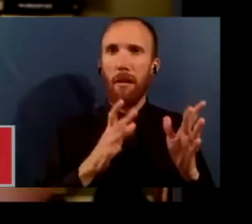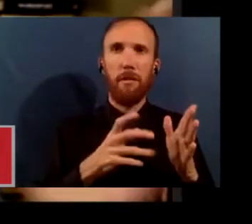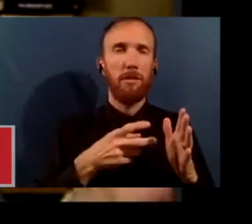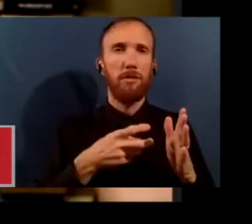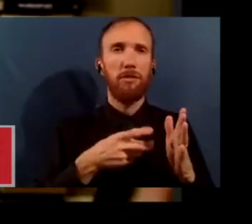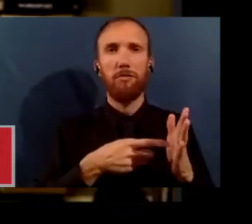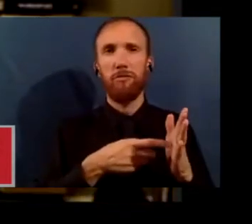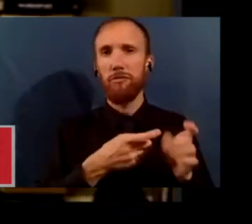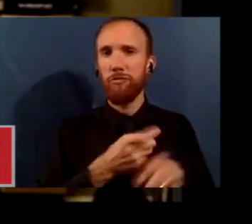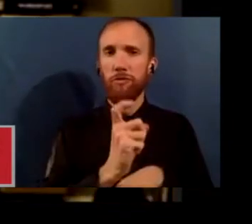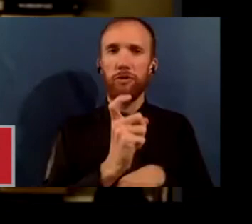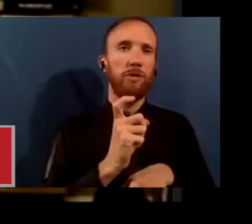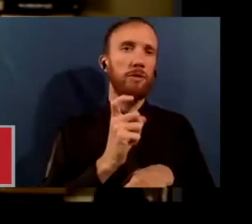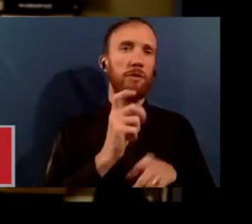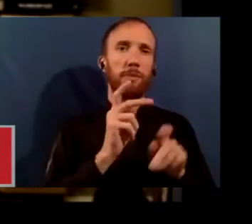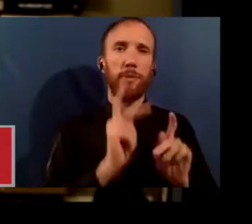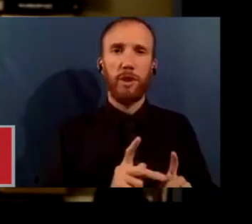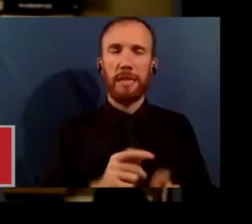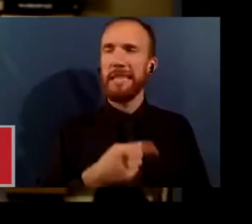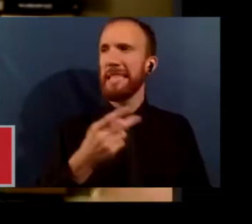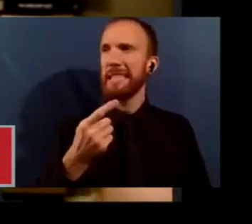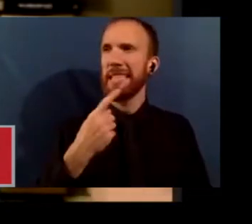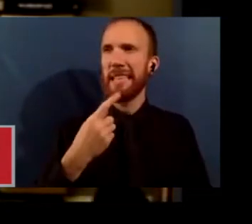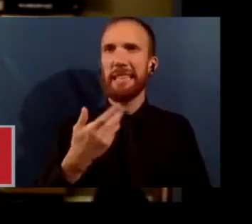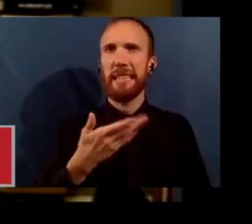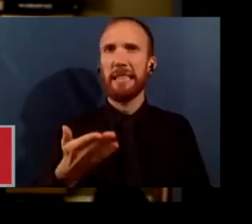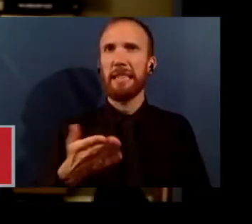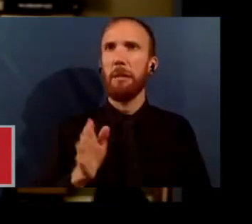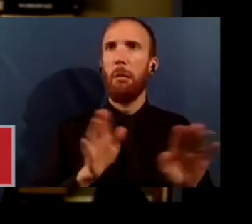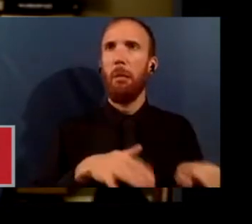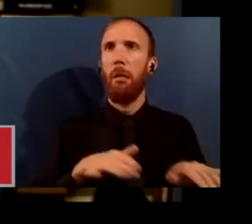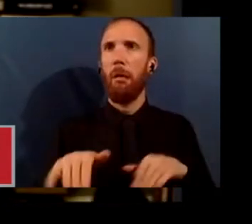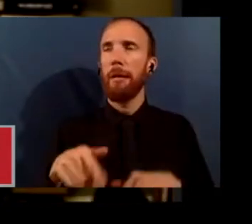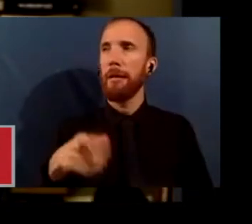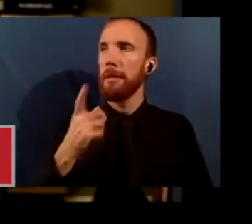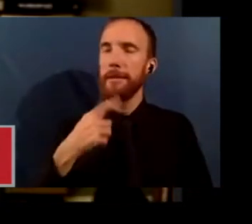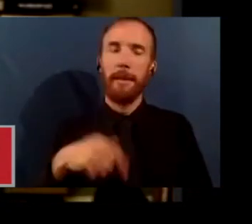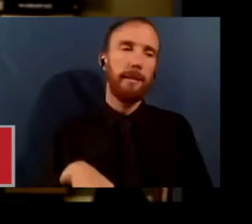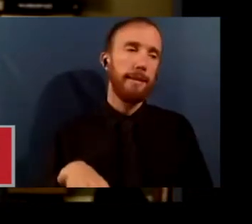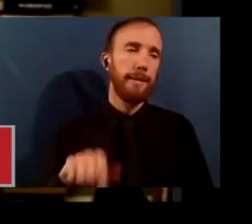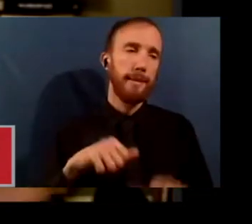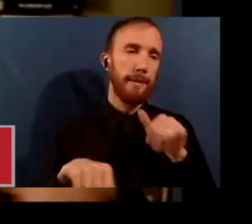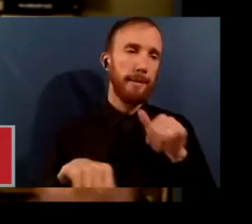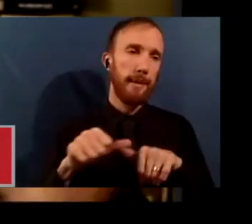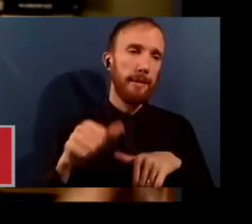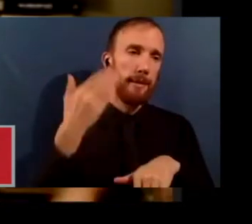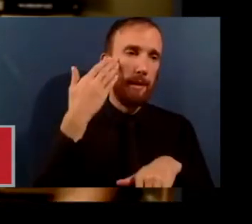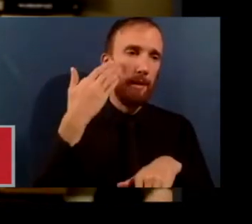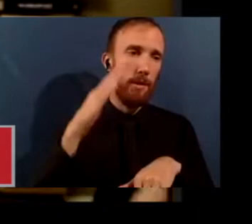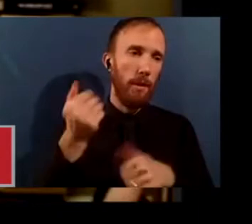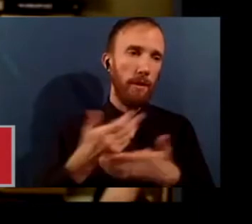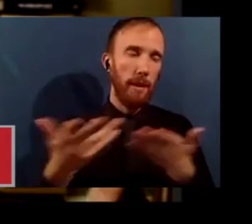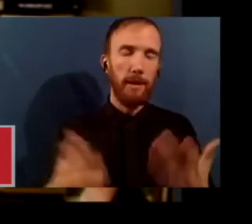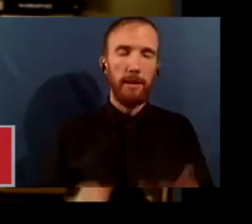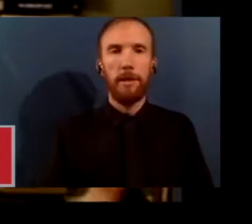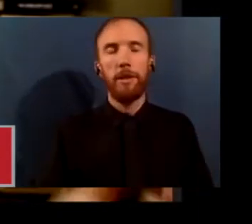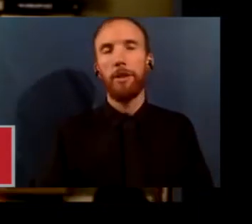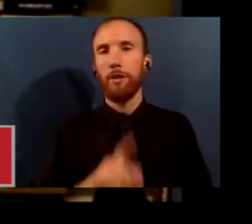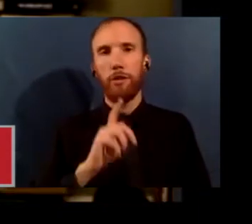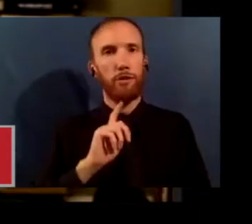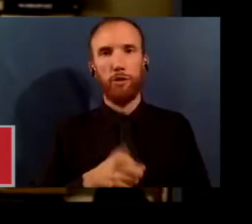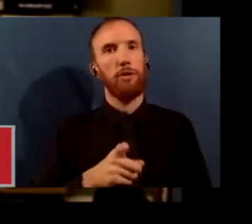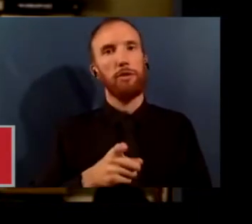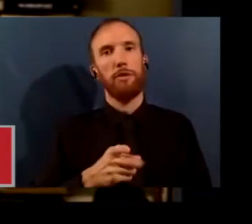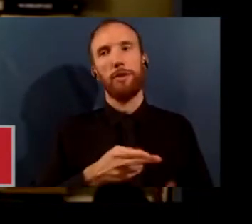things casually, I watched a clip where he's saying things like science doesn't always know everything. I mean, yes, of course, that's true. You